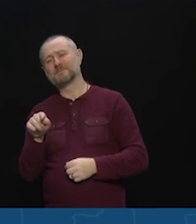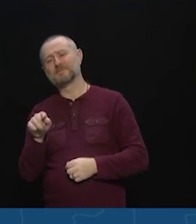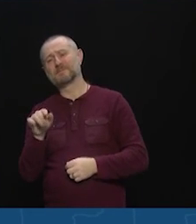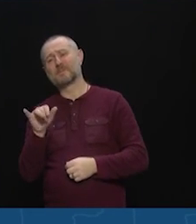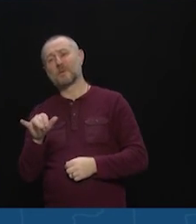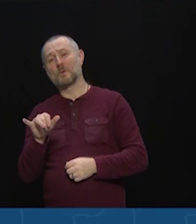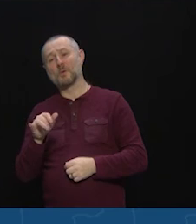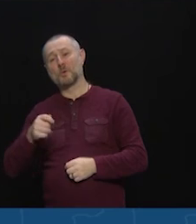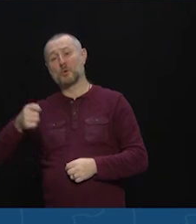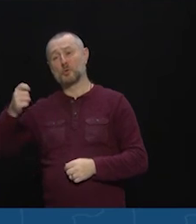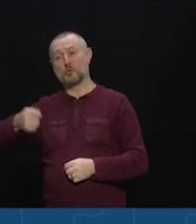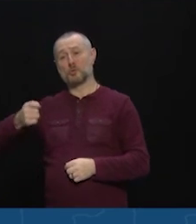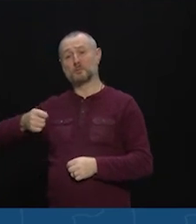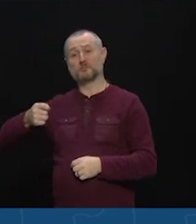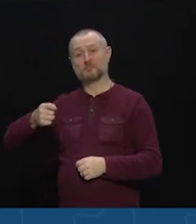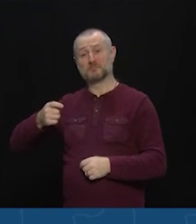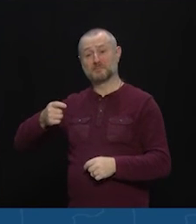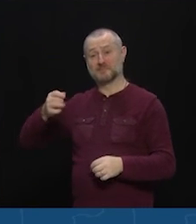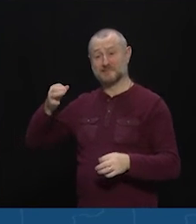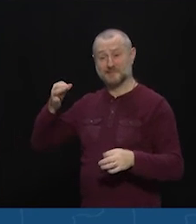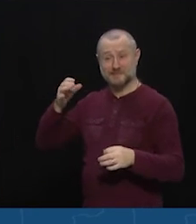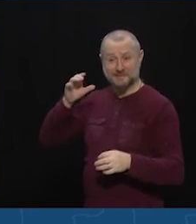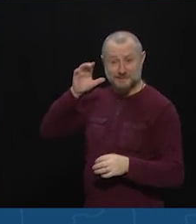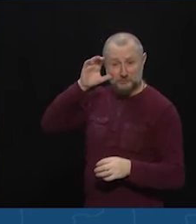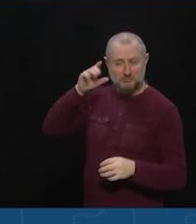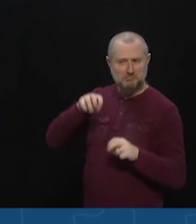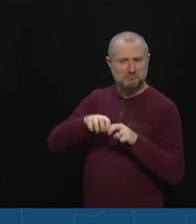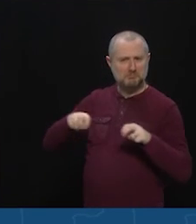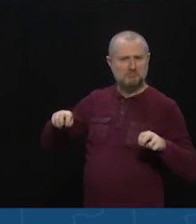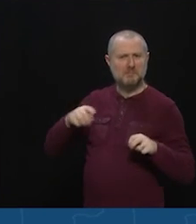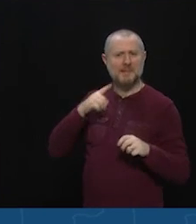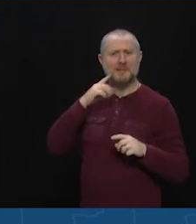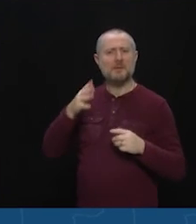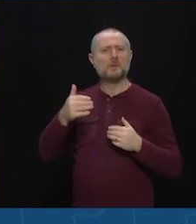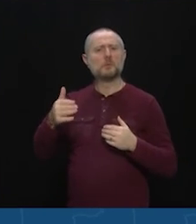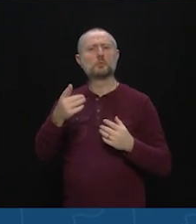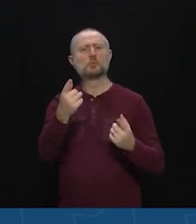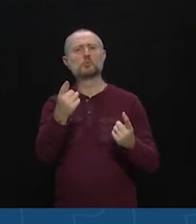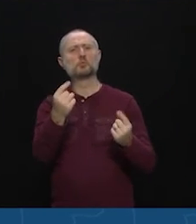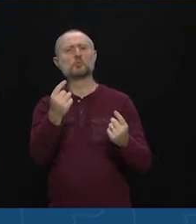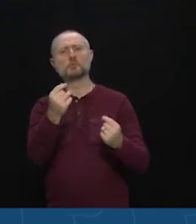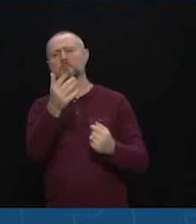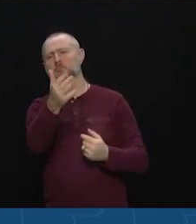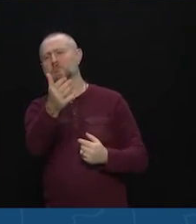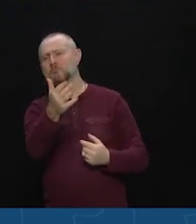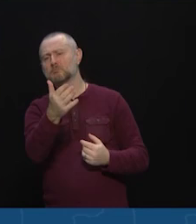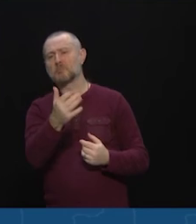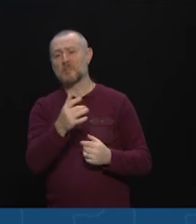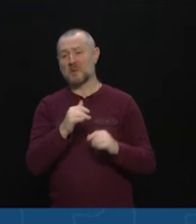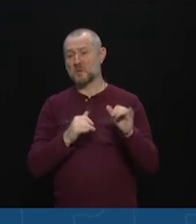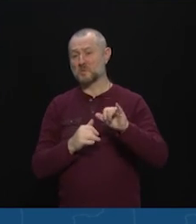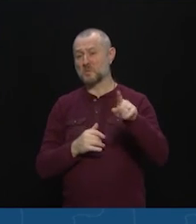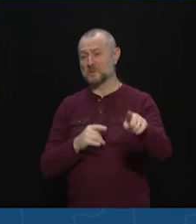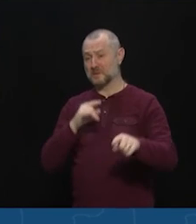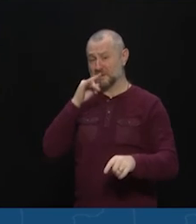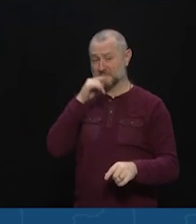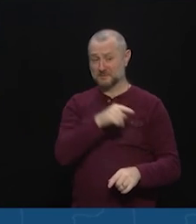that you see or a data that you see when it comes to kids unmasking in school that you feel you'll be comfortable to say it's time for them to